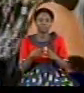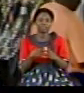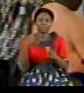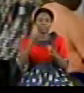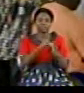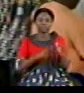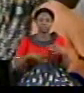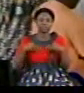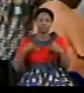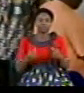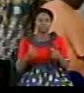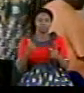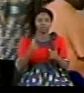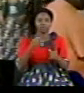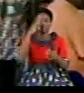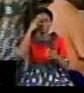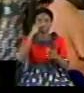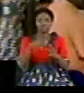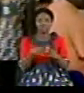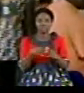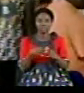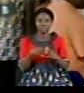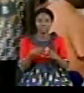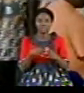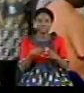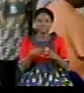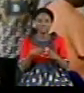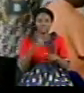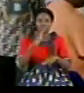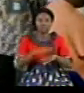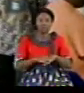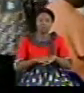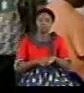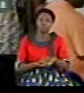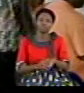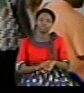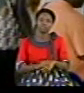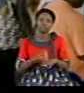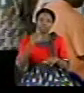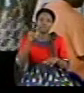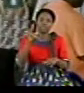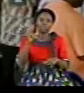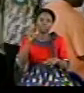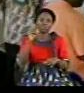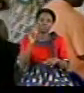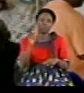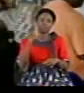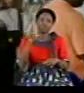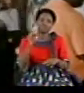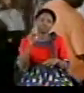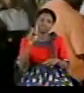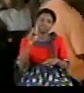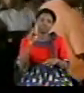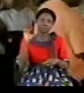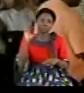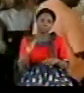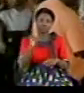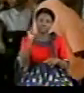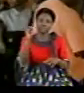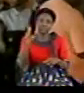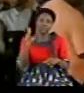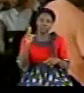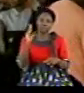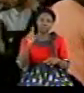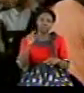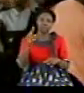pain." And on YouTube, we have this one coming from Endless Fury, who says that he's had a toothache, but